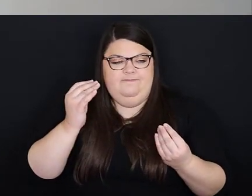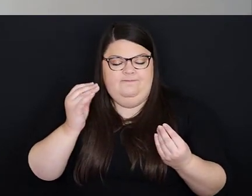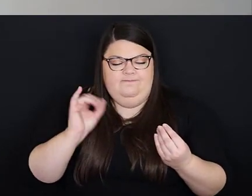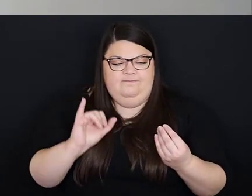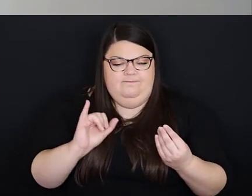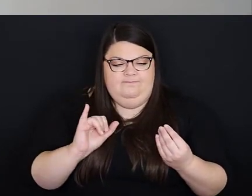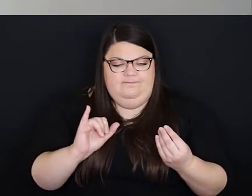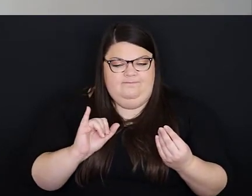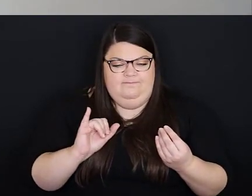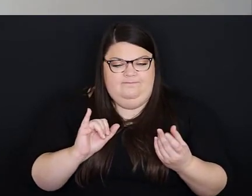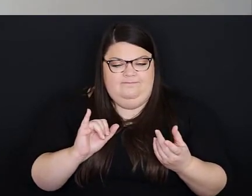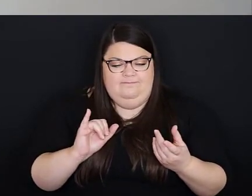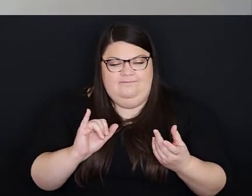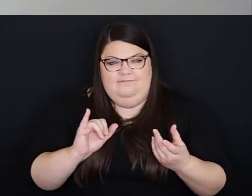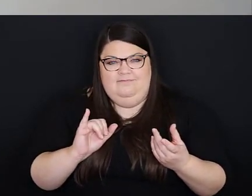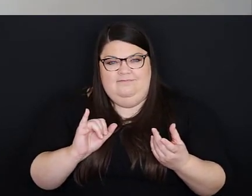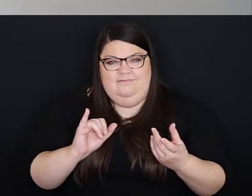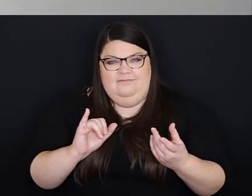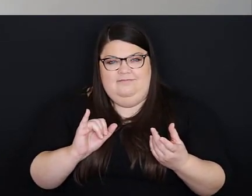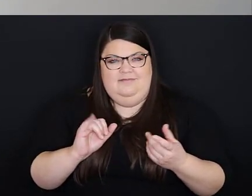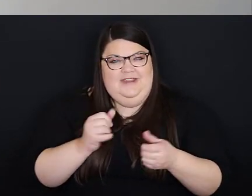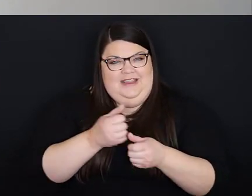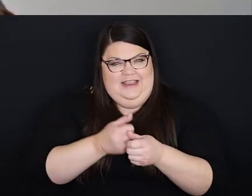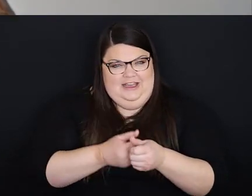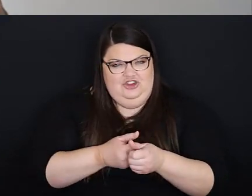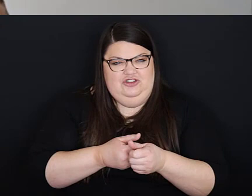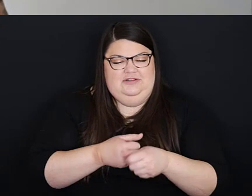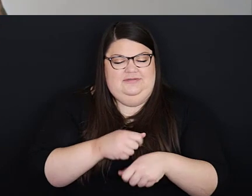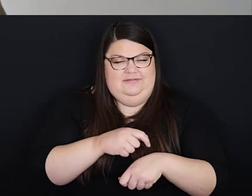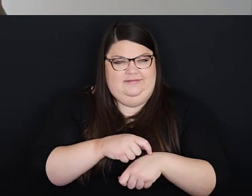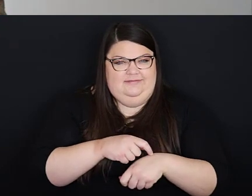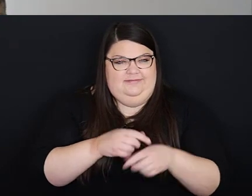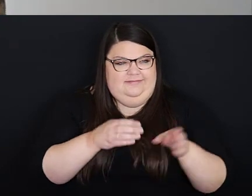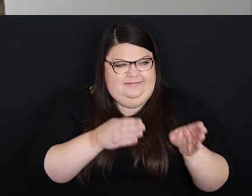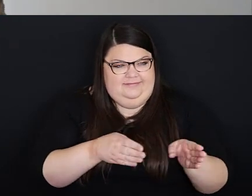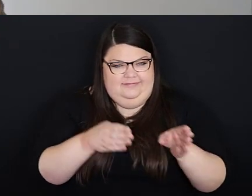know, in each epoch, there's a